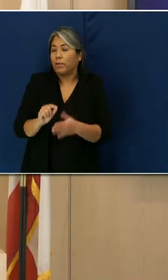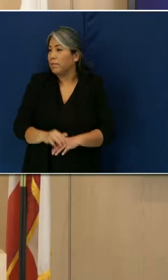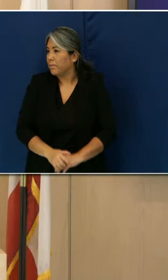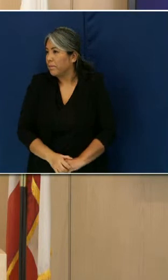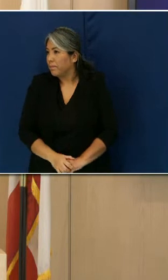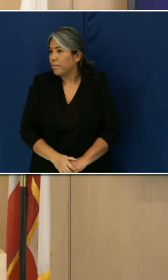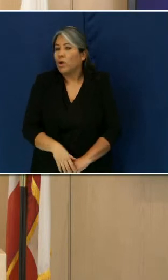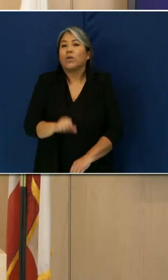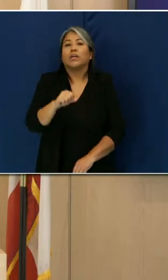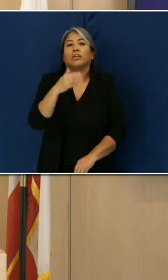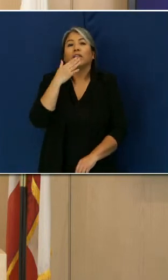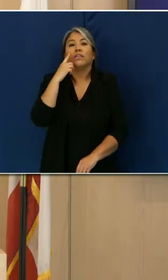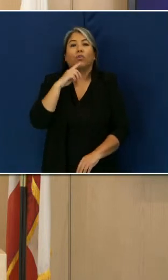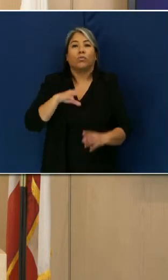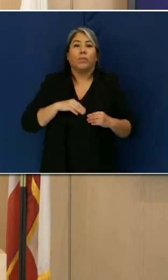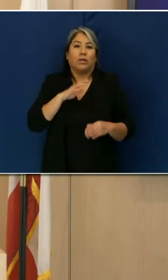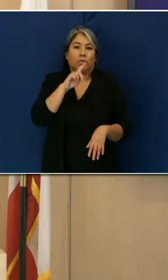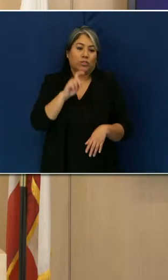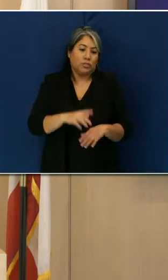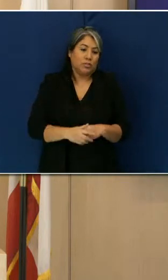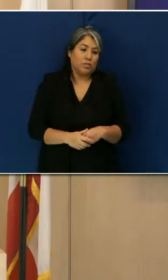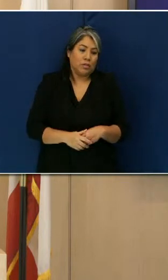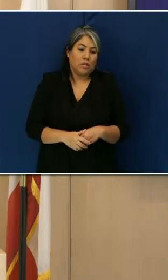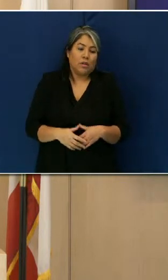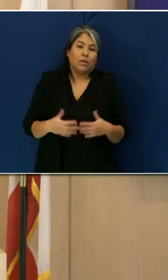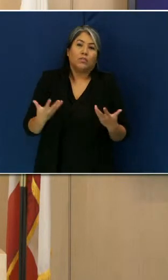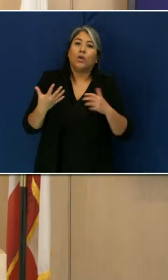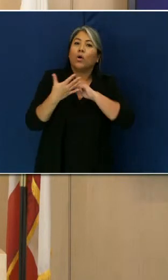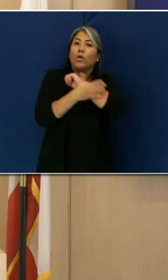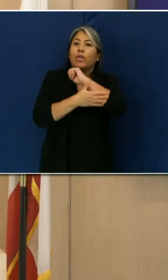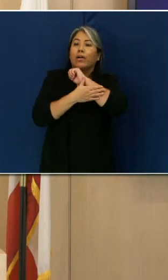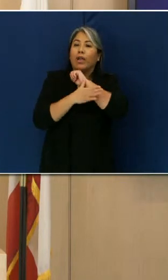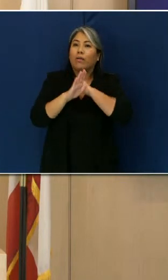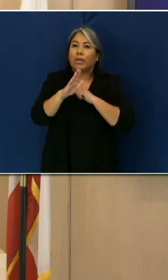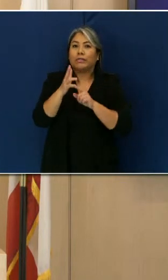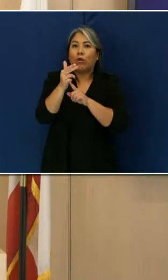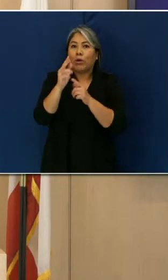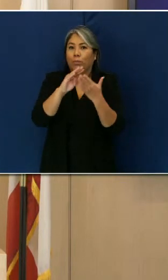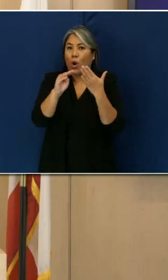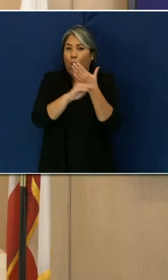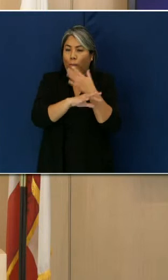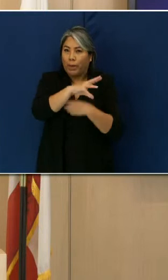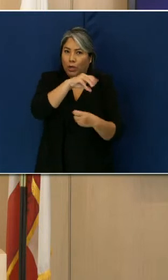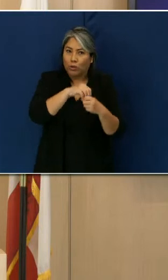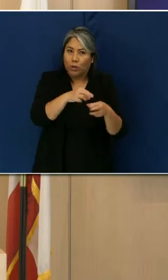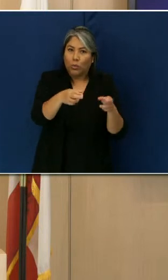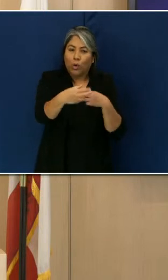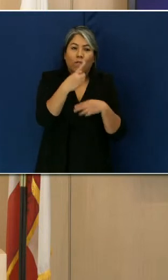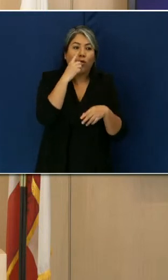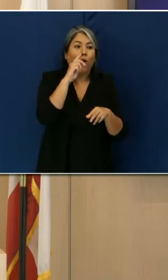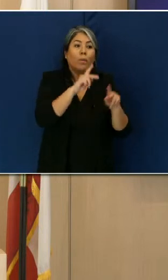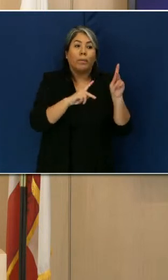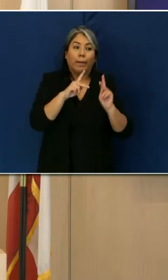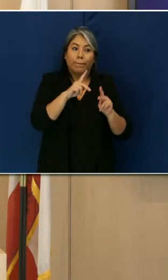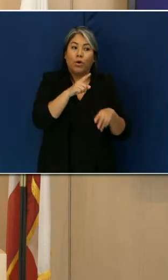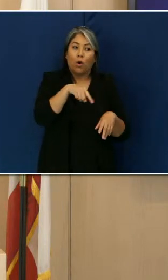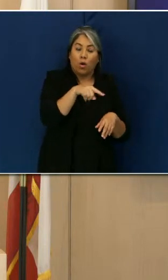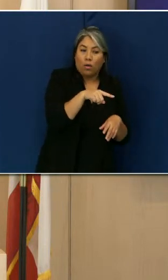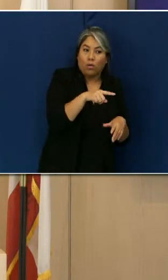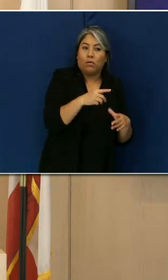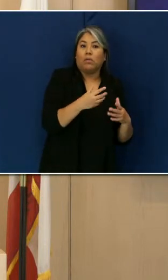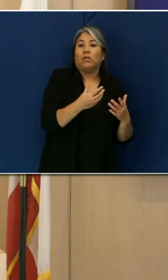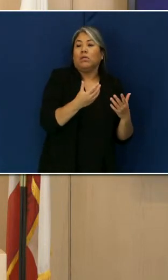Hello, thanks for taking my question. So the county's hotel program has included rooms for both people that